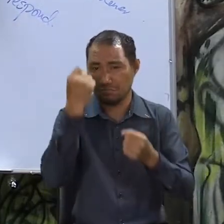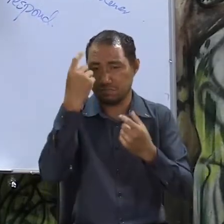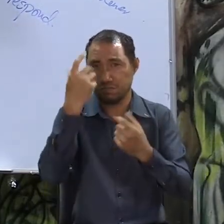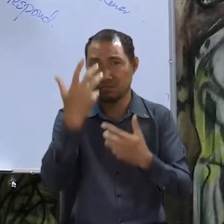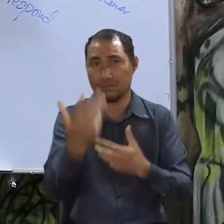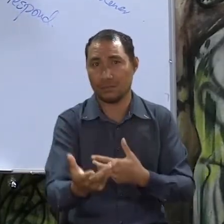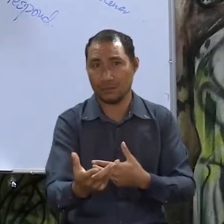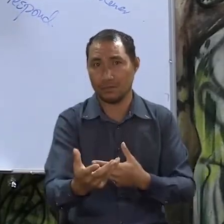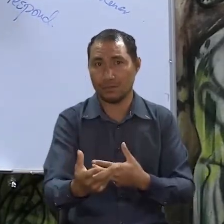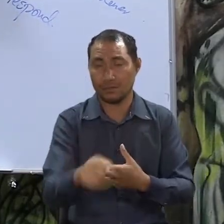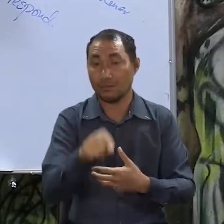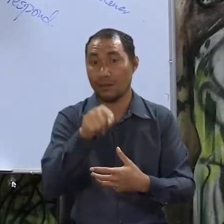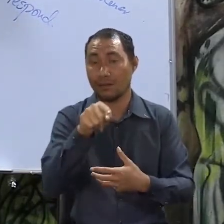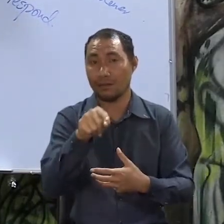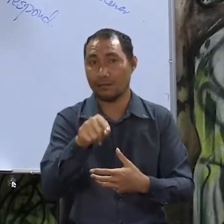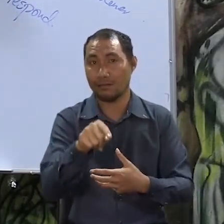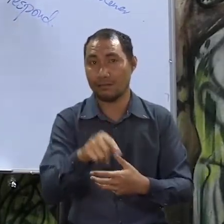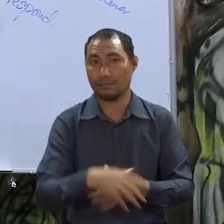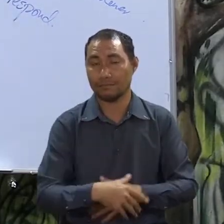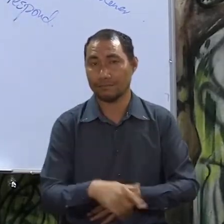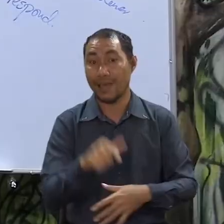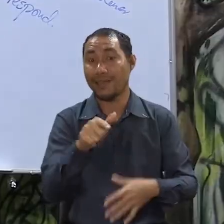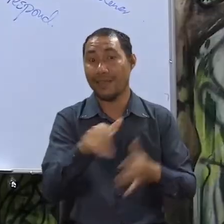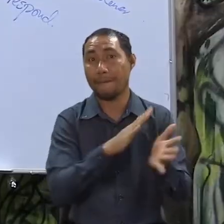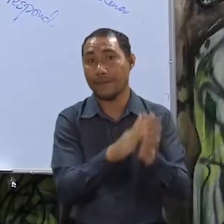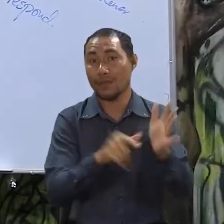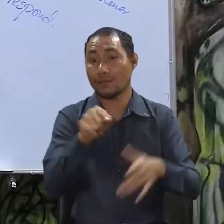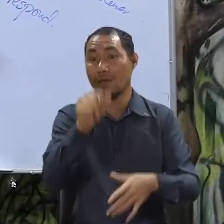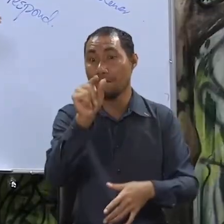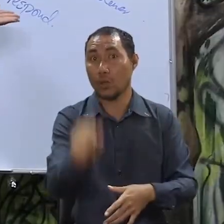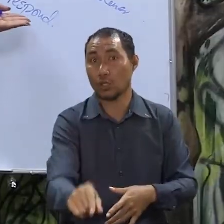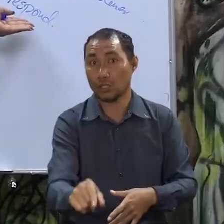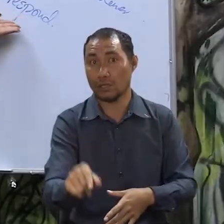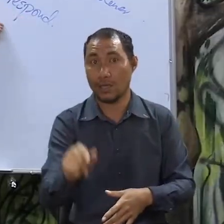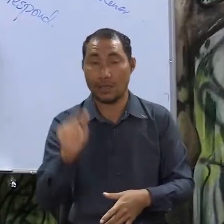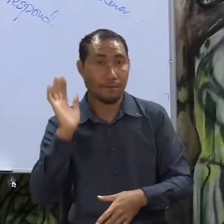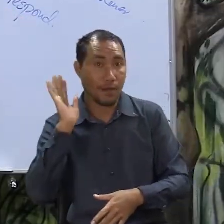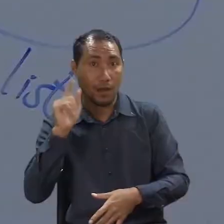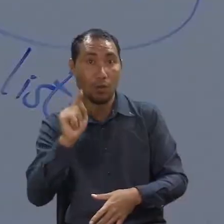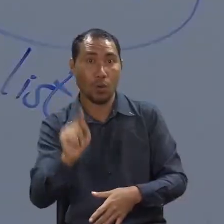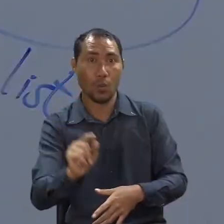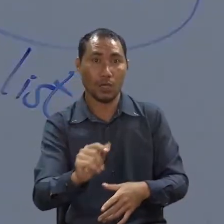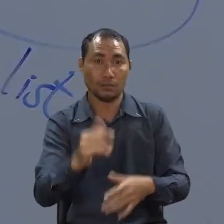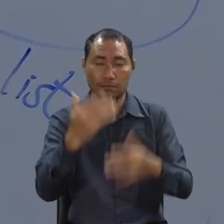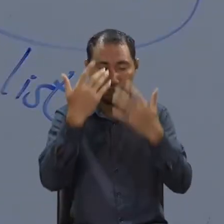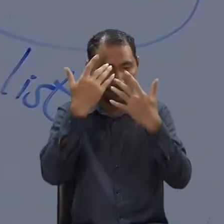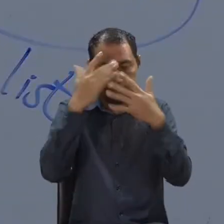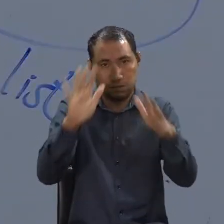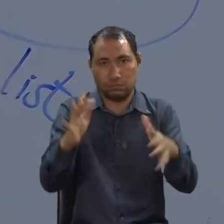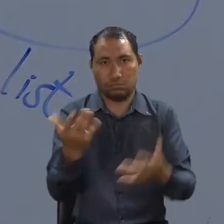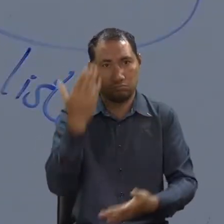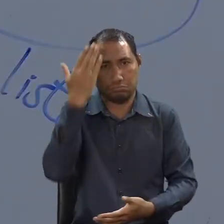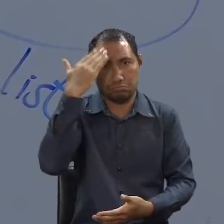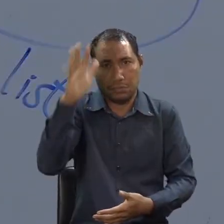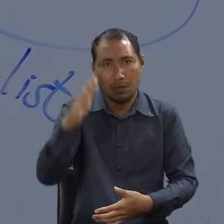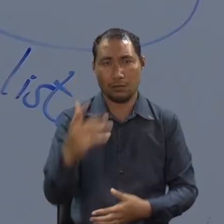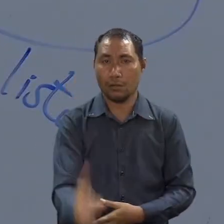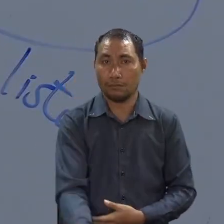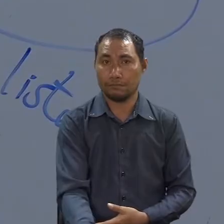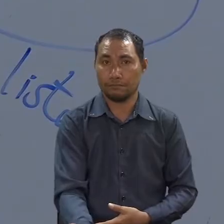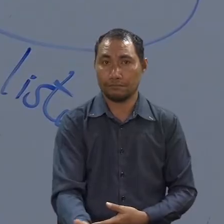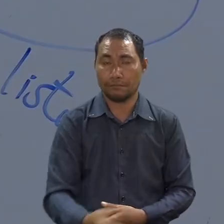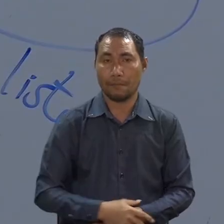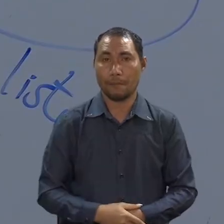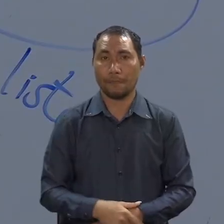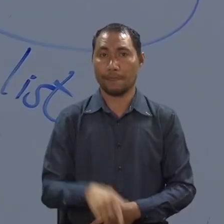decoding or understanding part will also be unclear. Then what will happen to the response? The response will